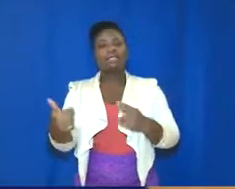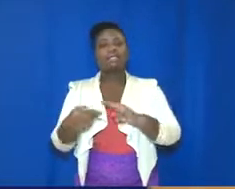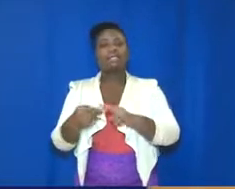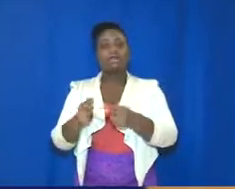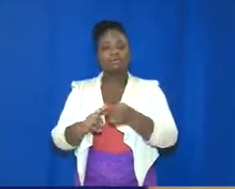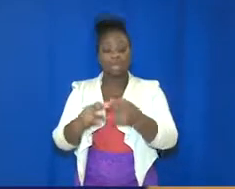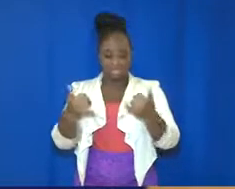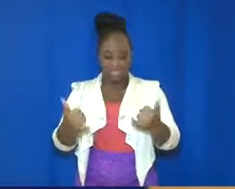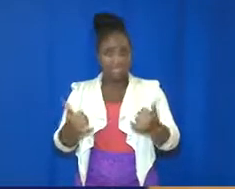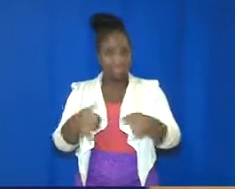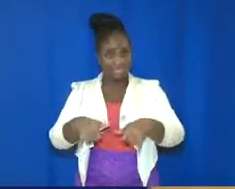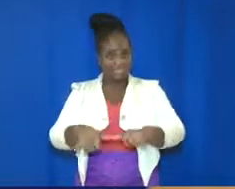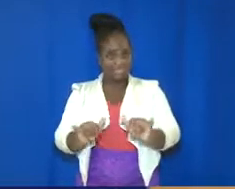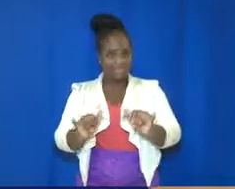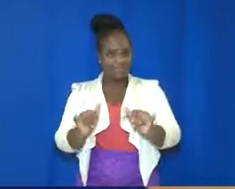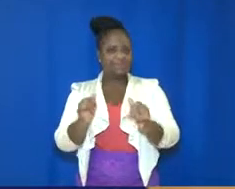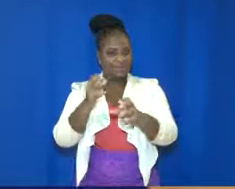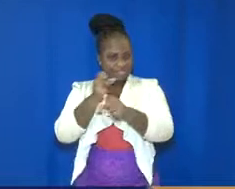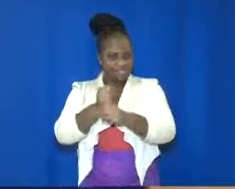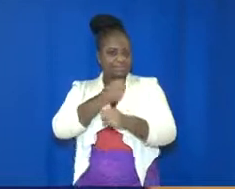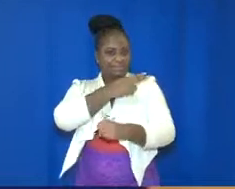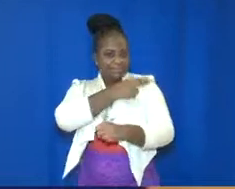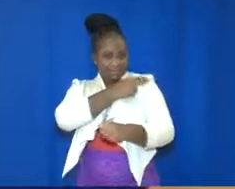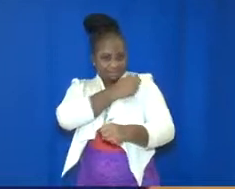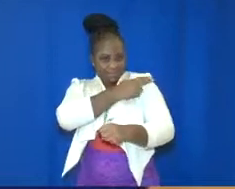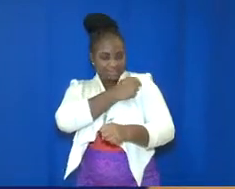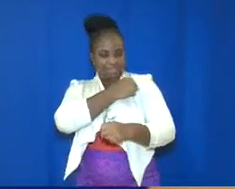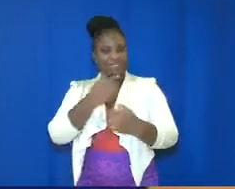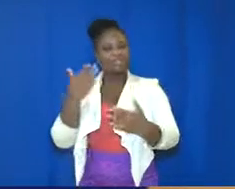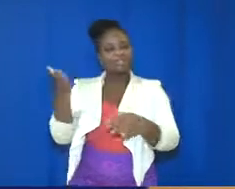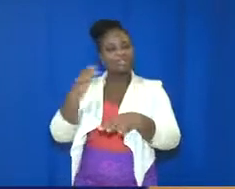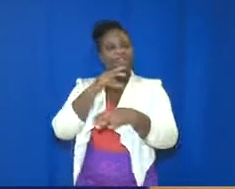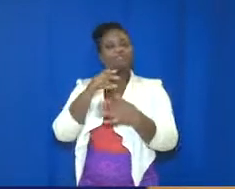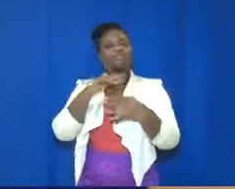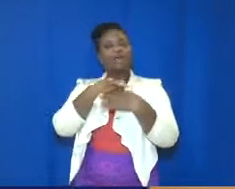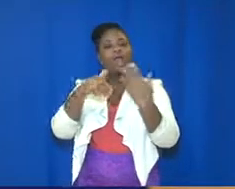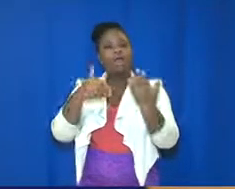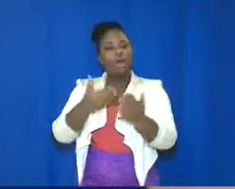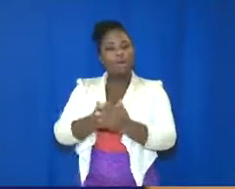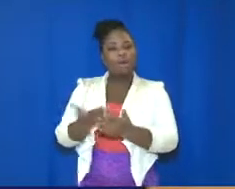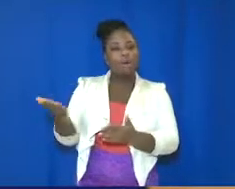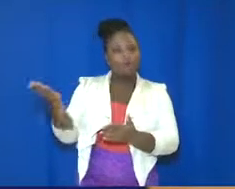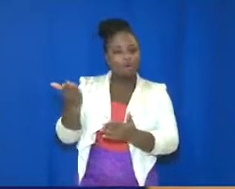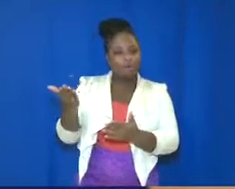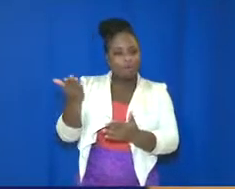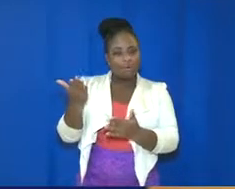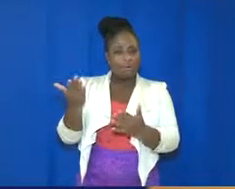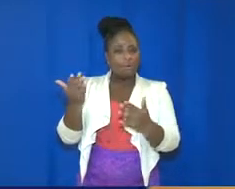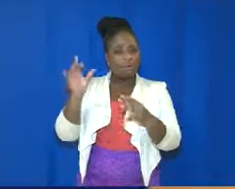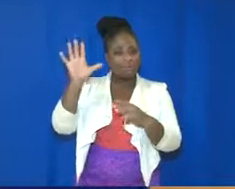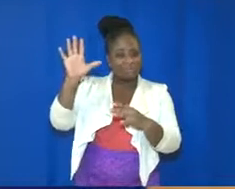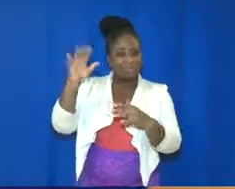4,179 persons responding to treatment. 22 persons, virtually all of them with